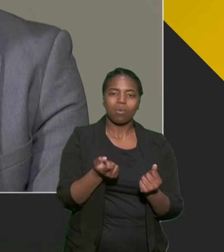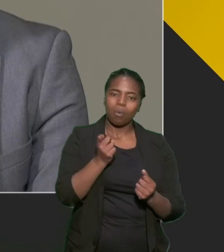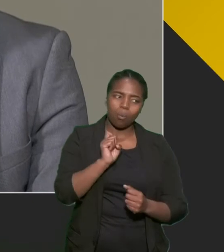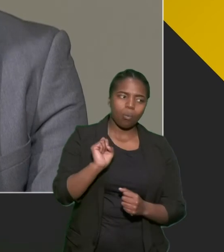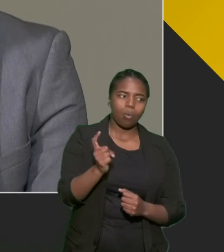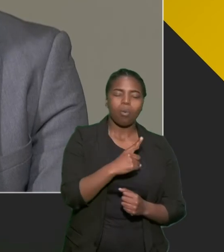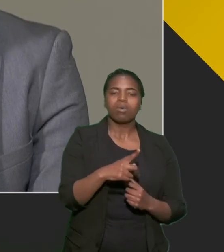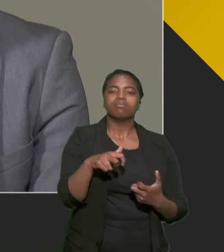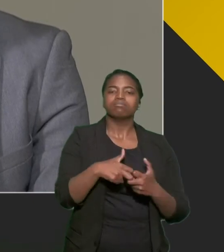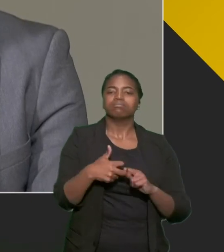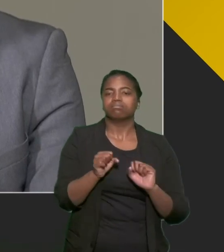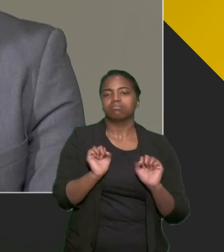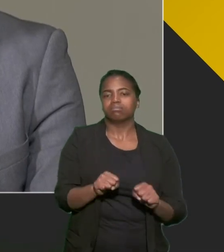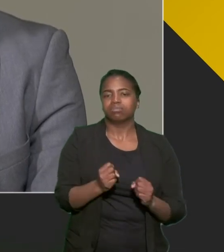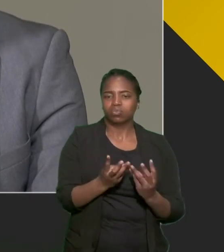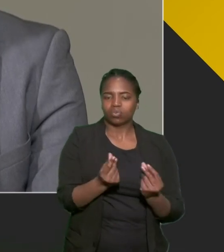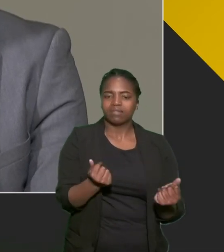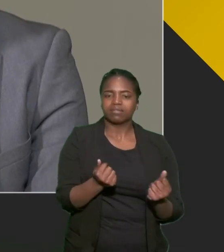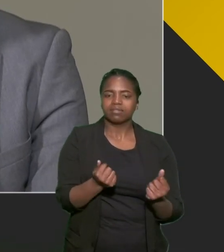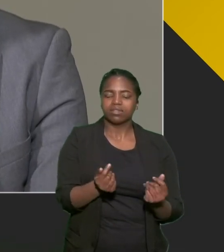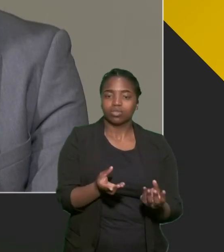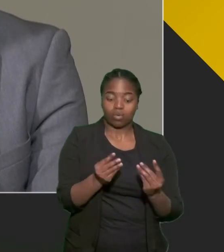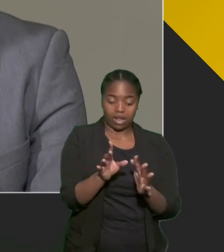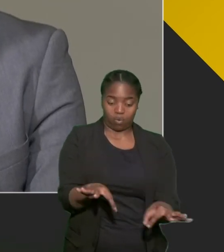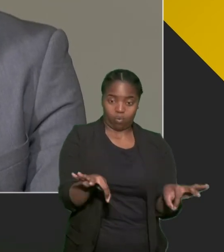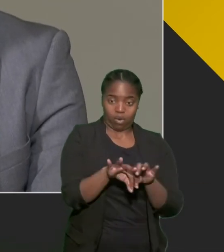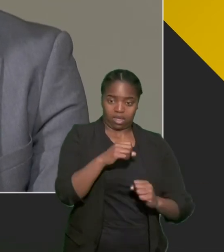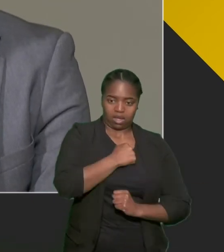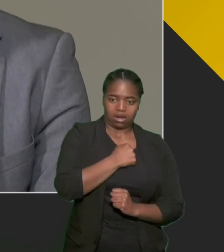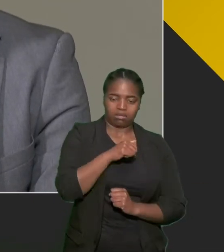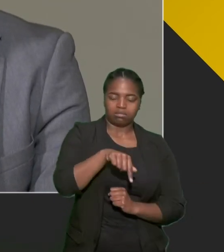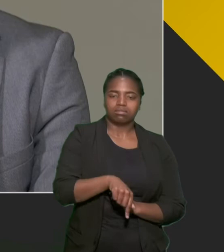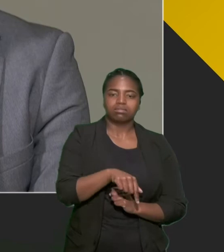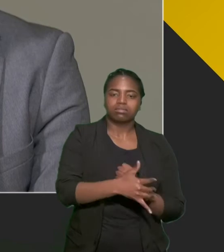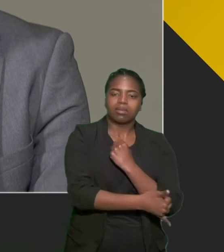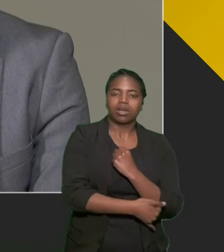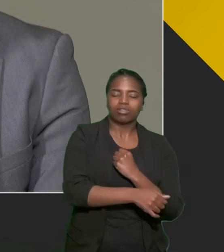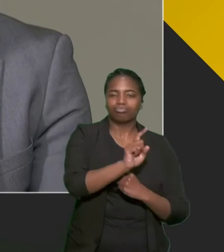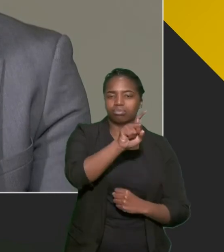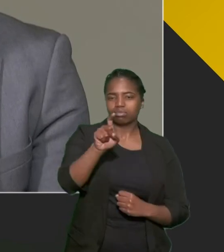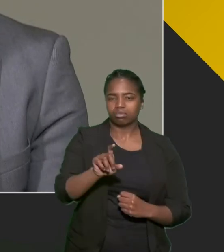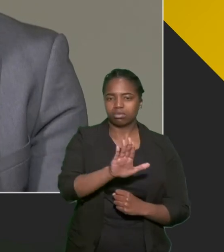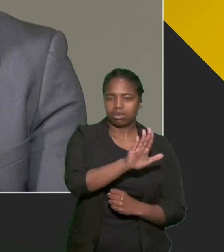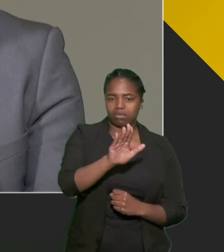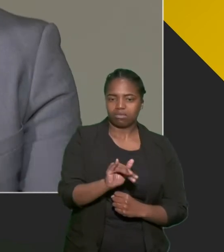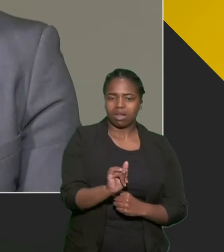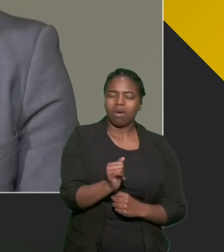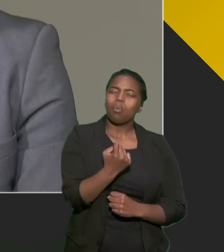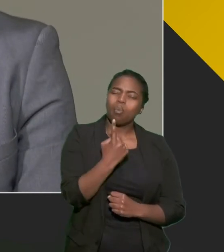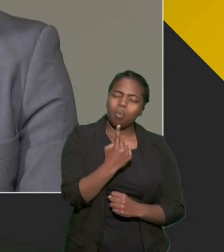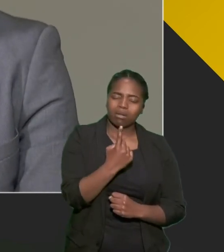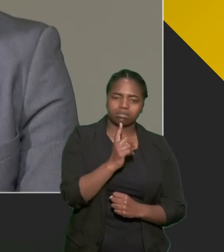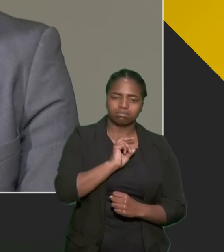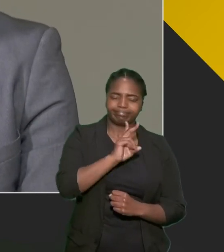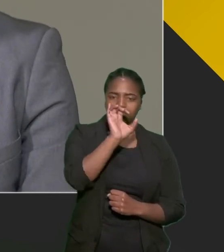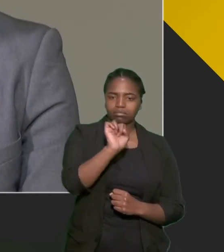that position of claiming the mineral wealth and all other wealth in within the respective countries of the continent, and speak in one voice at the